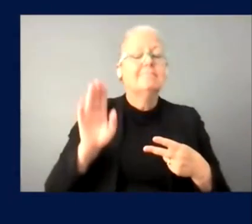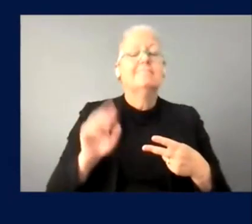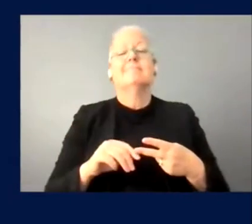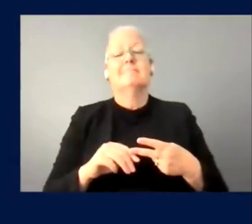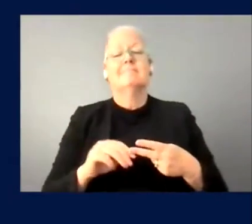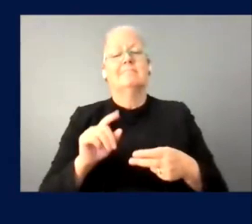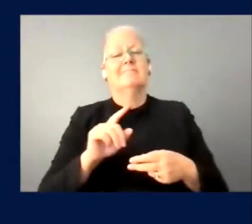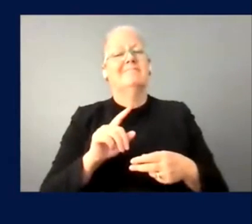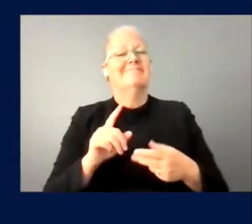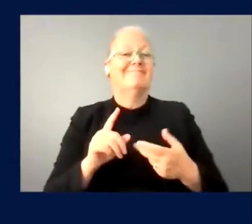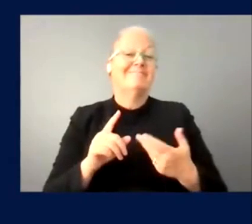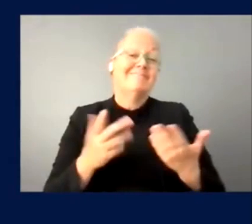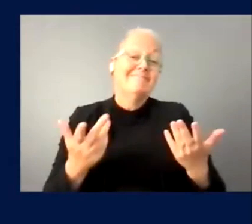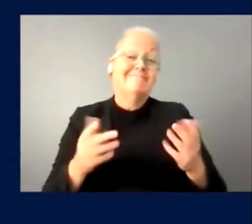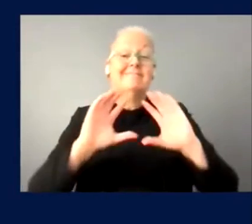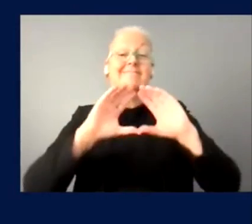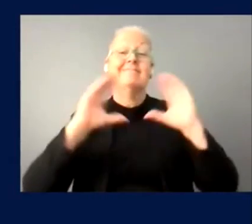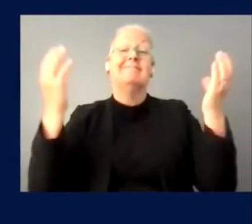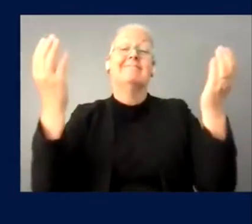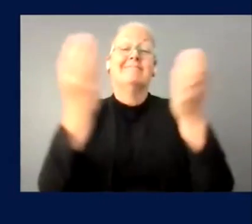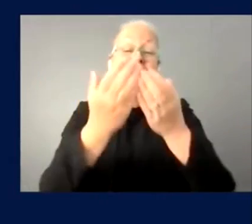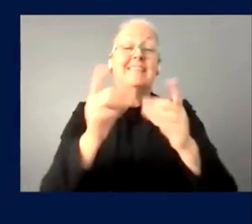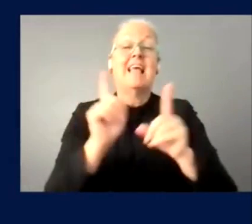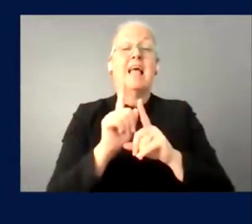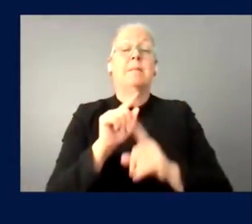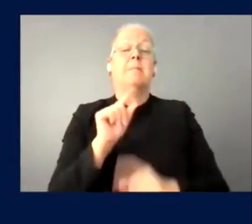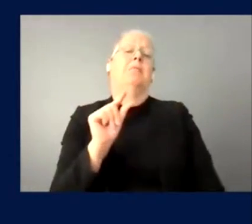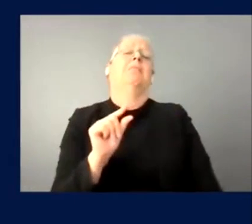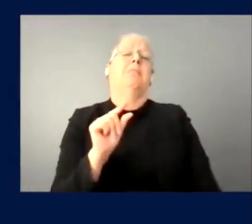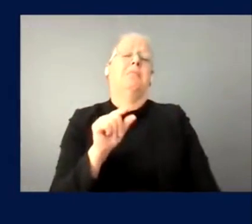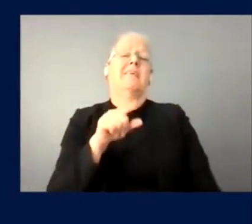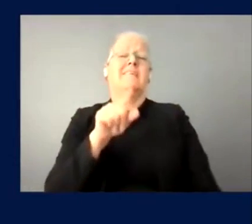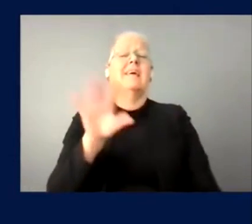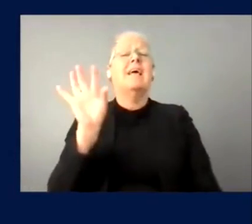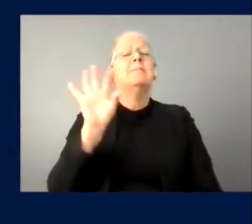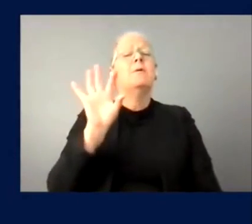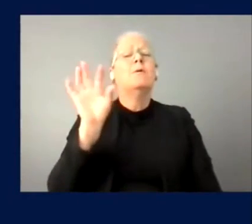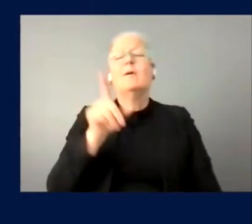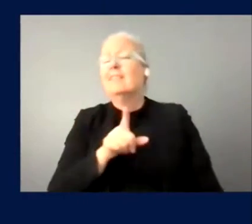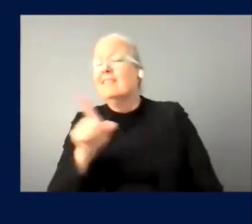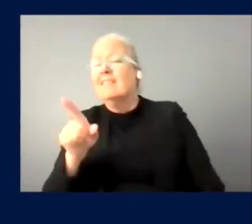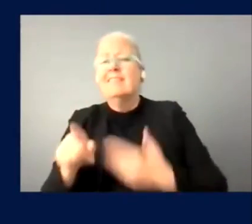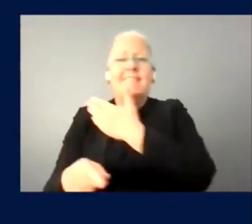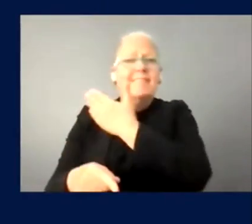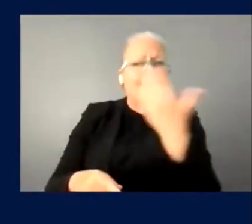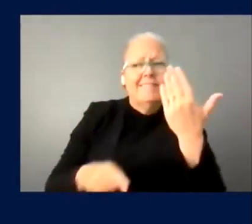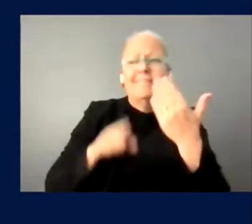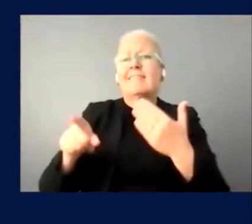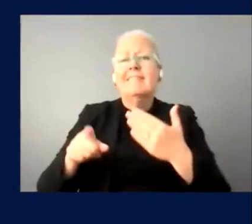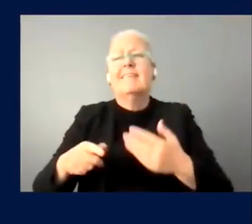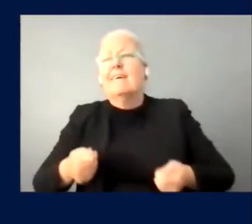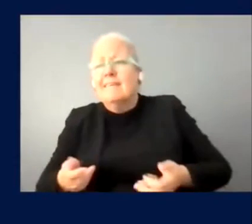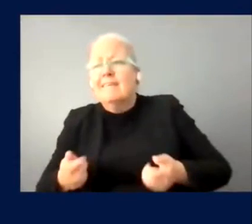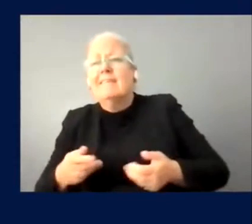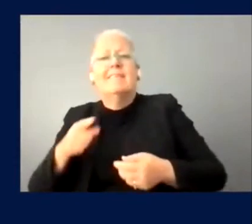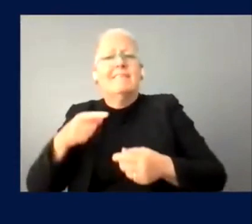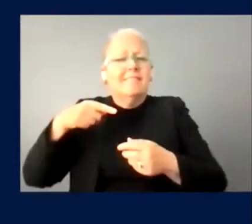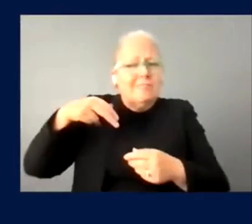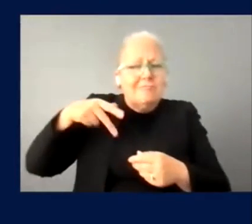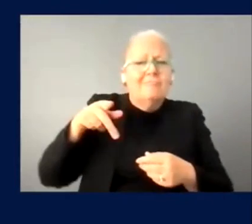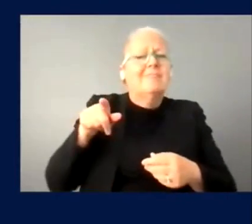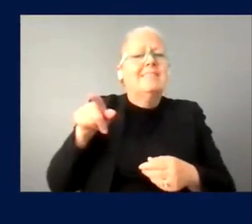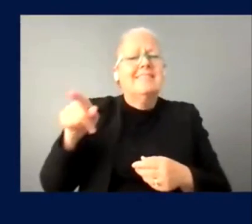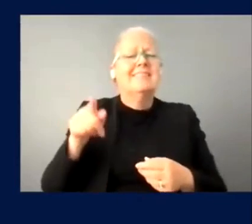stadiums anyway. So how can we kind of meet this demand? And I would say, yeah, that's a massive issue.